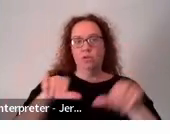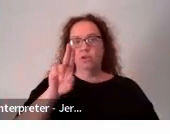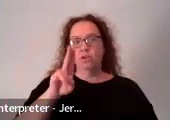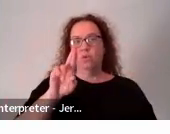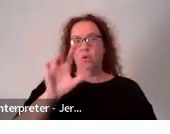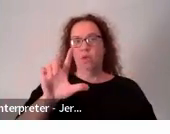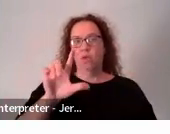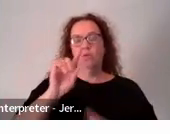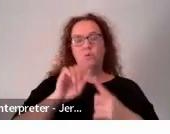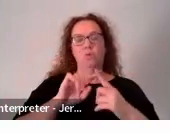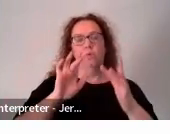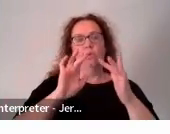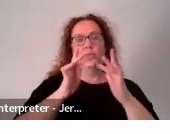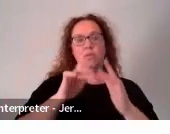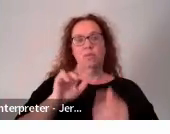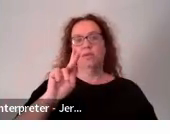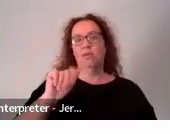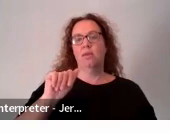the website,